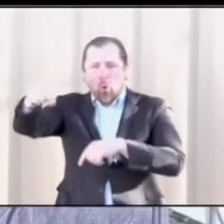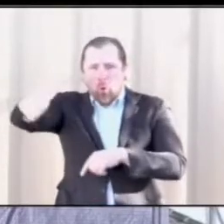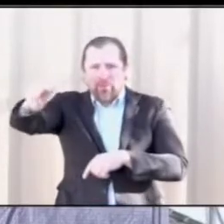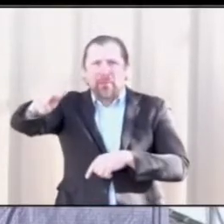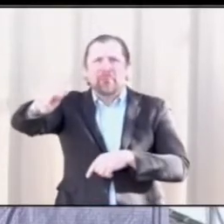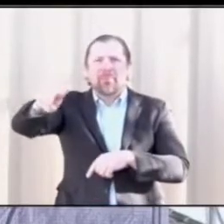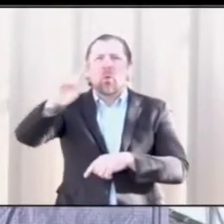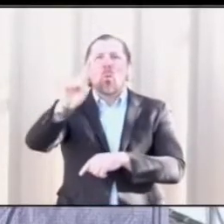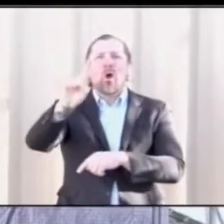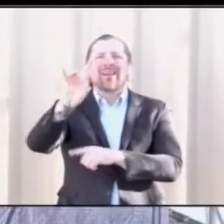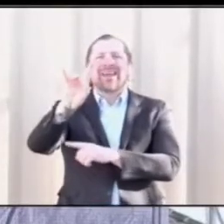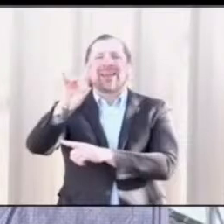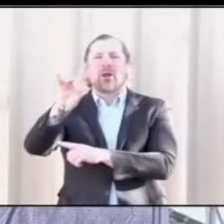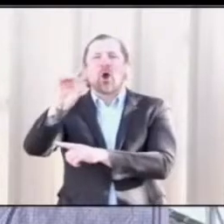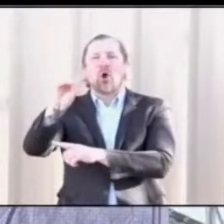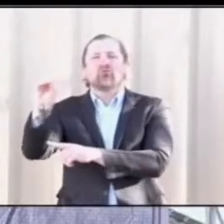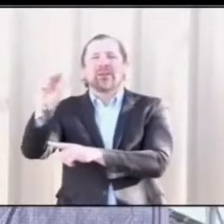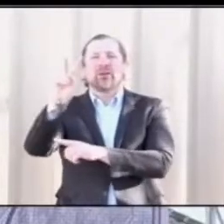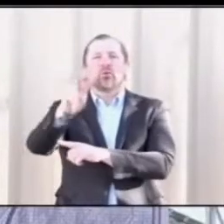at